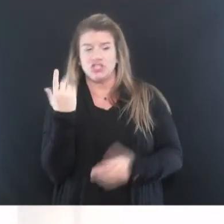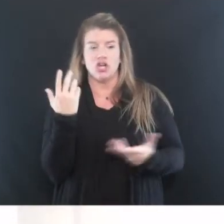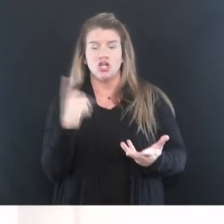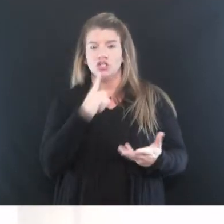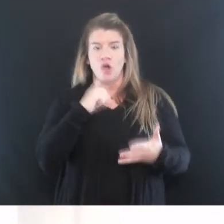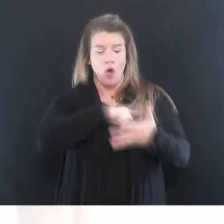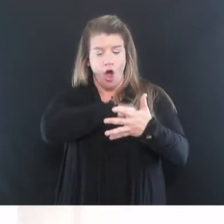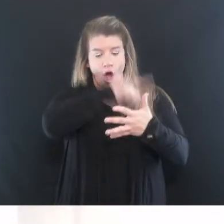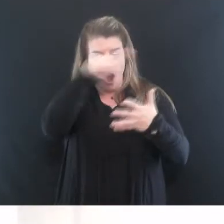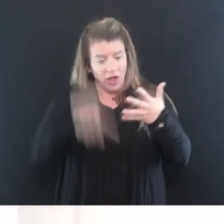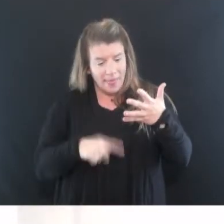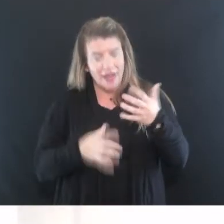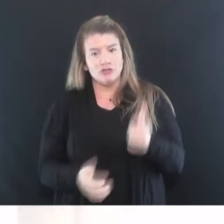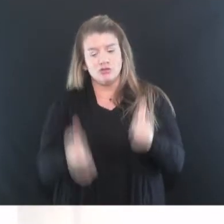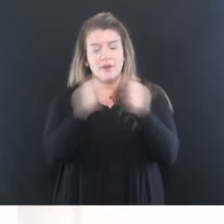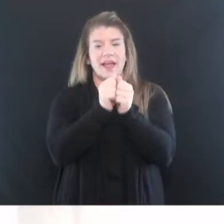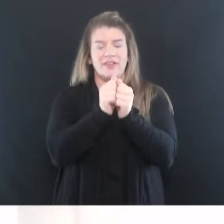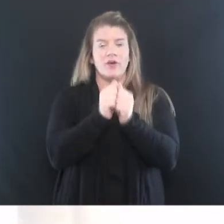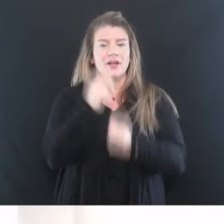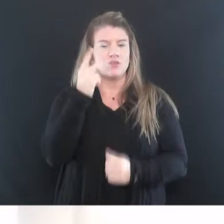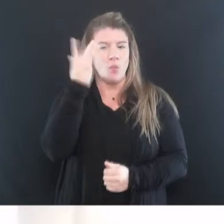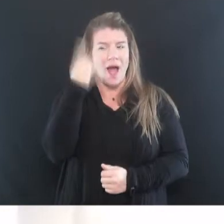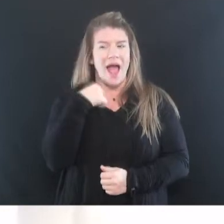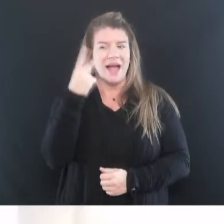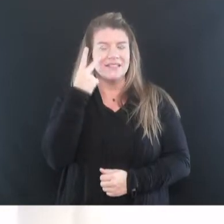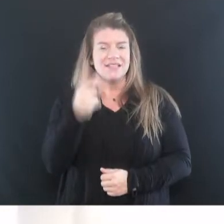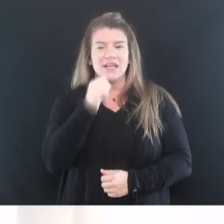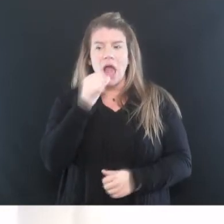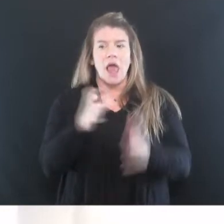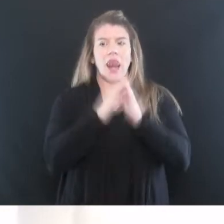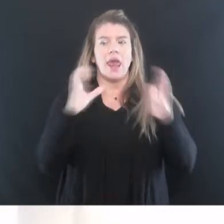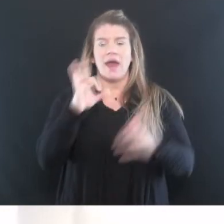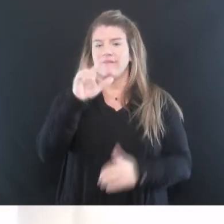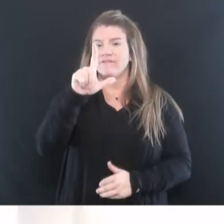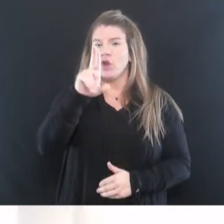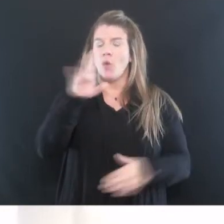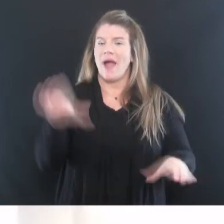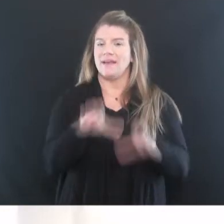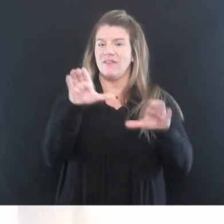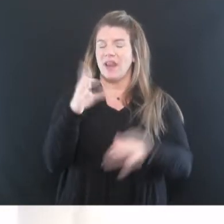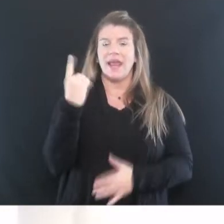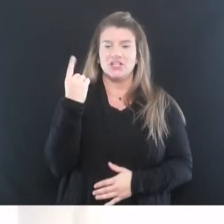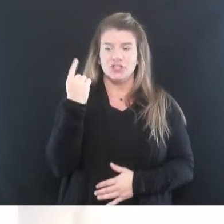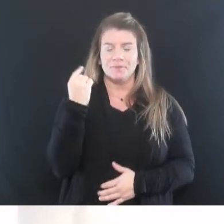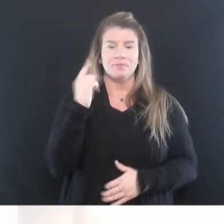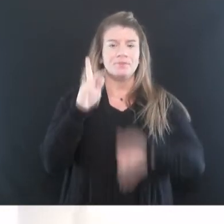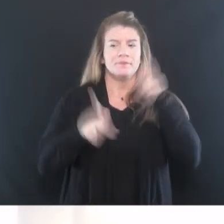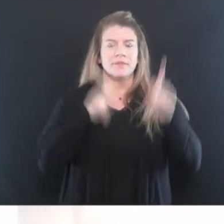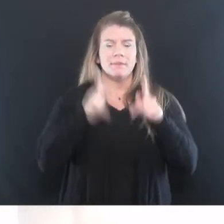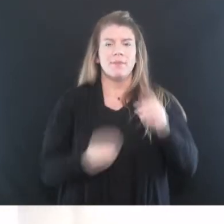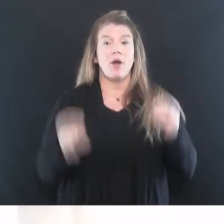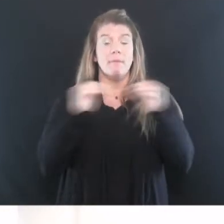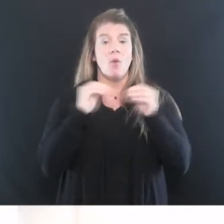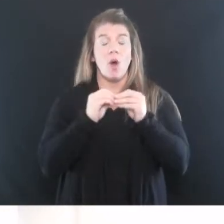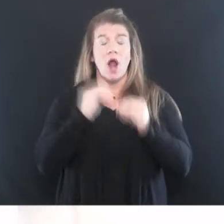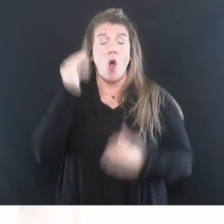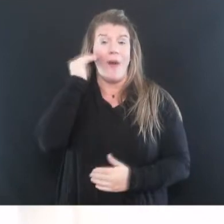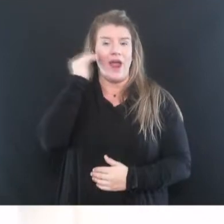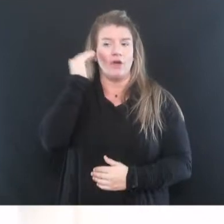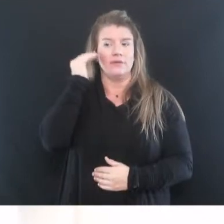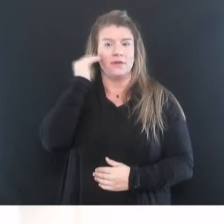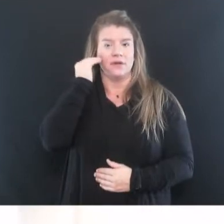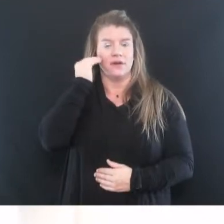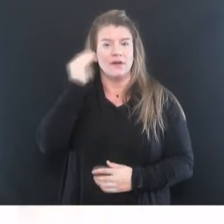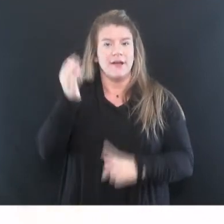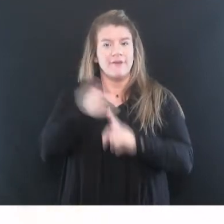things combined, I think, is one reason we didn't see a lot of flu activity last year. People were more just self-aware of,